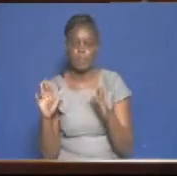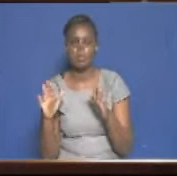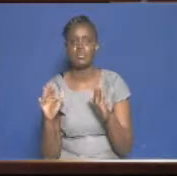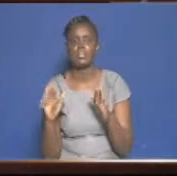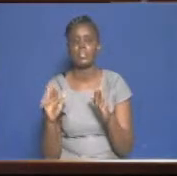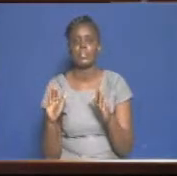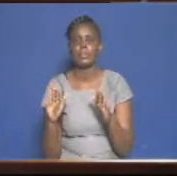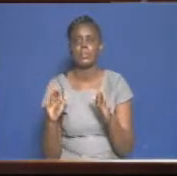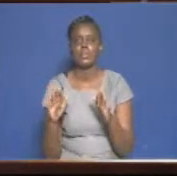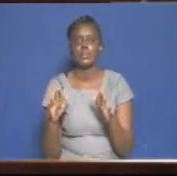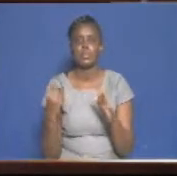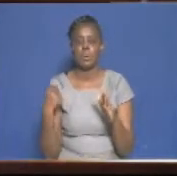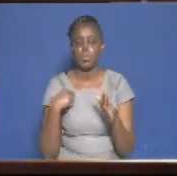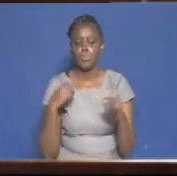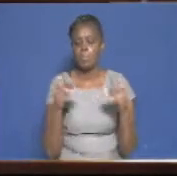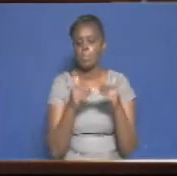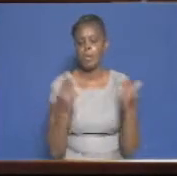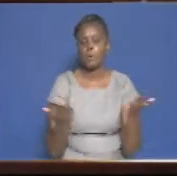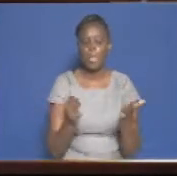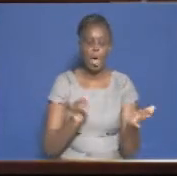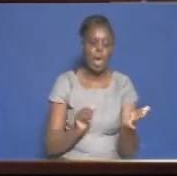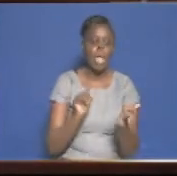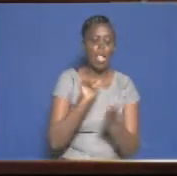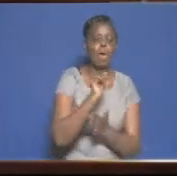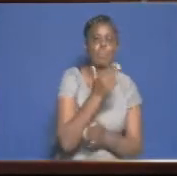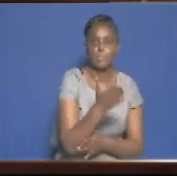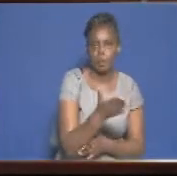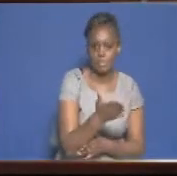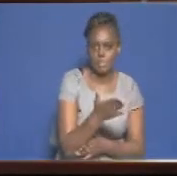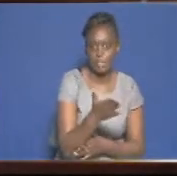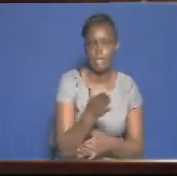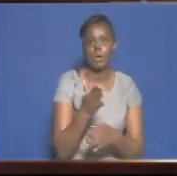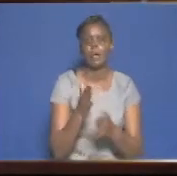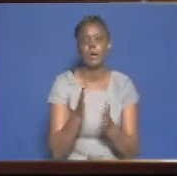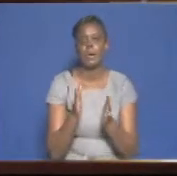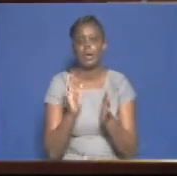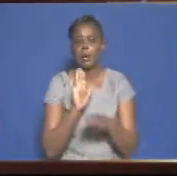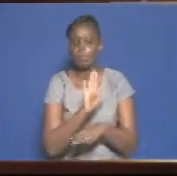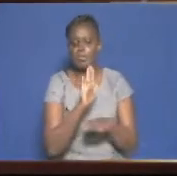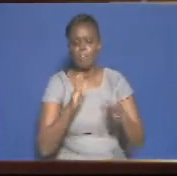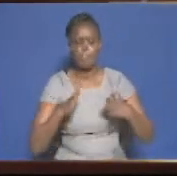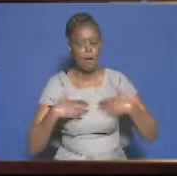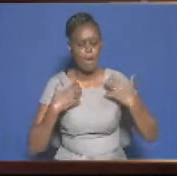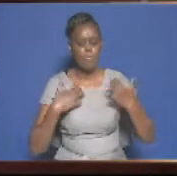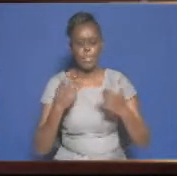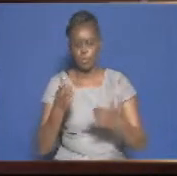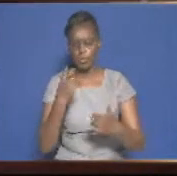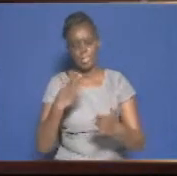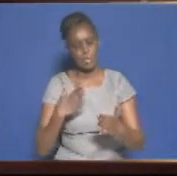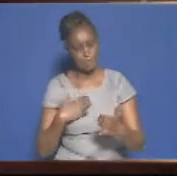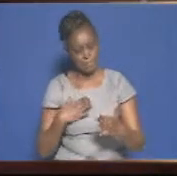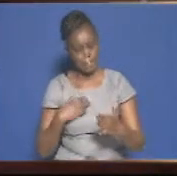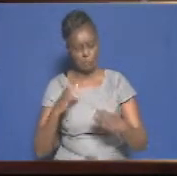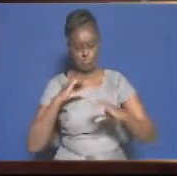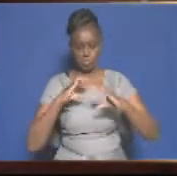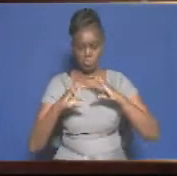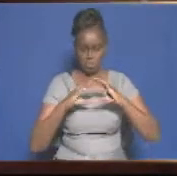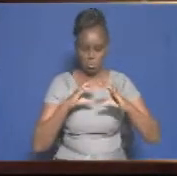And we met at the airport. And he was happy to see me, and we had a very good